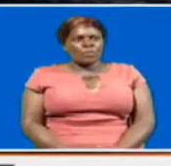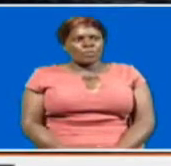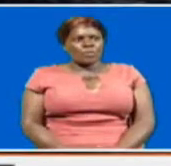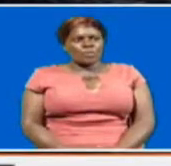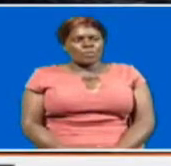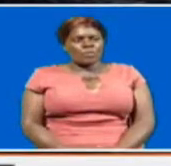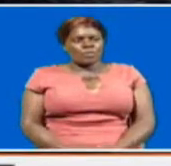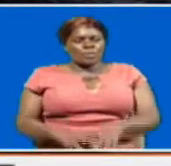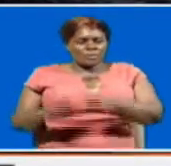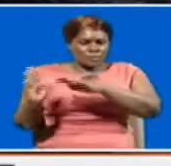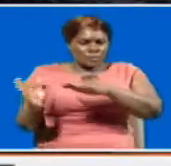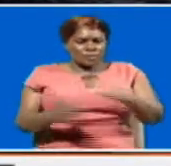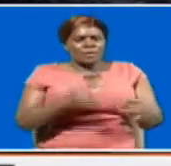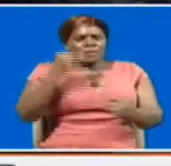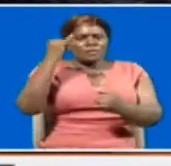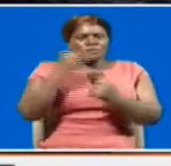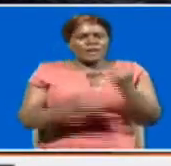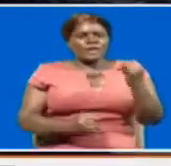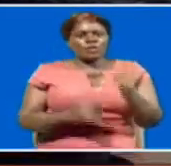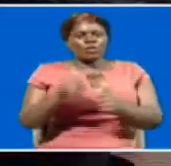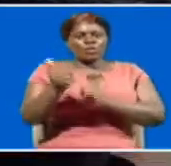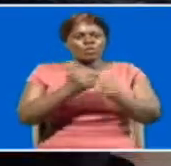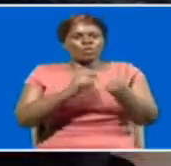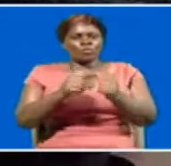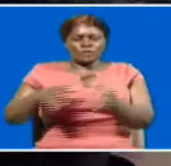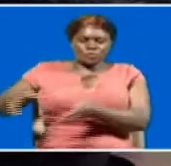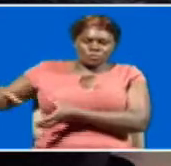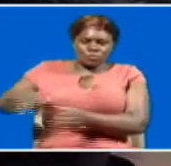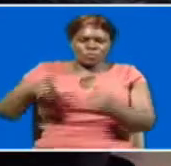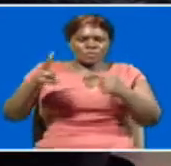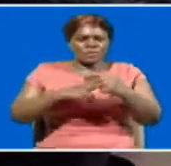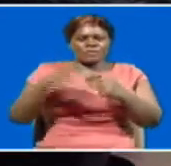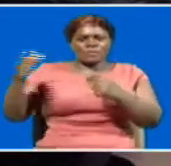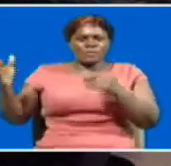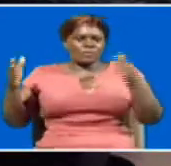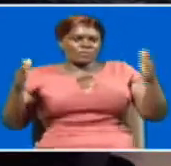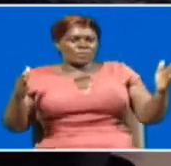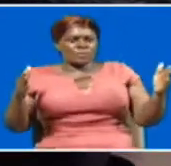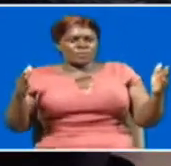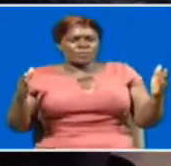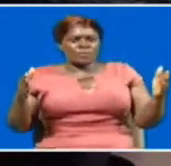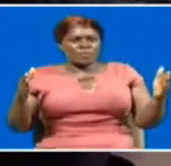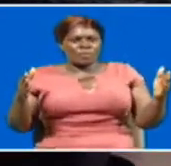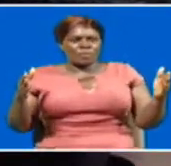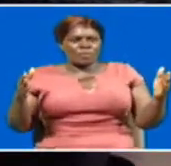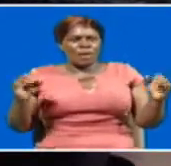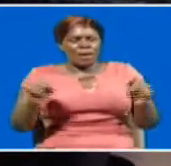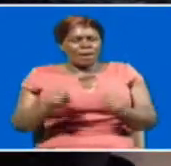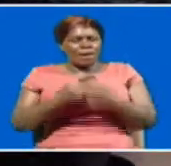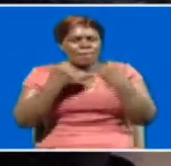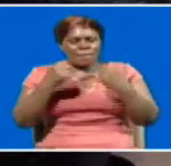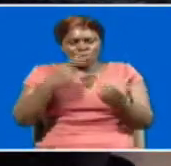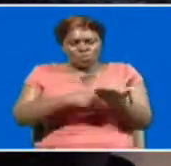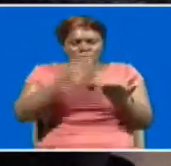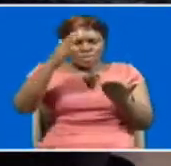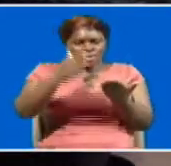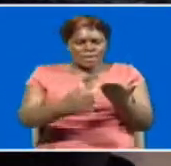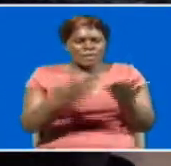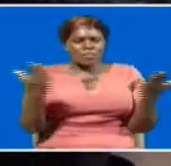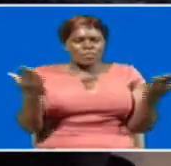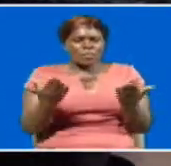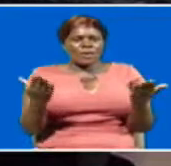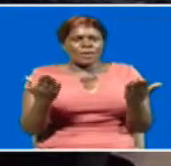Away from that, the final leg of the National Rugby Sevens Circuit, Kabeberi Sevens, will take place this weekend at